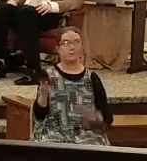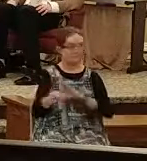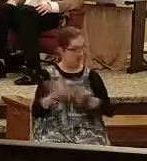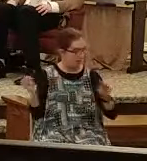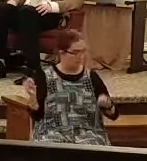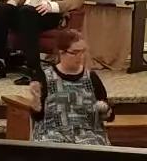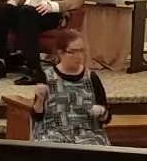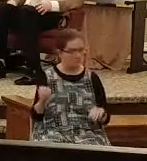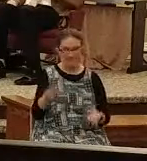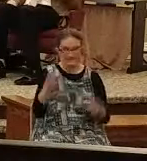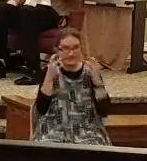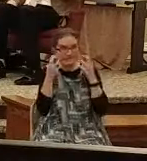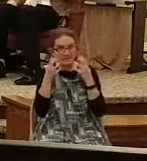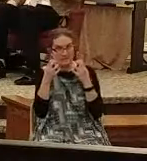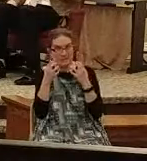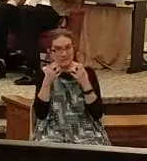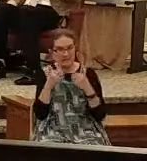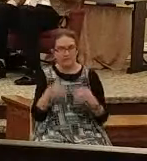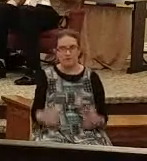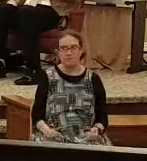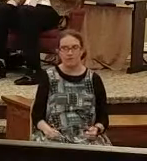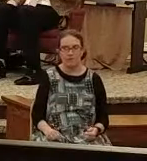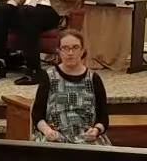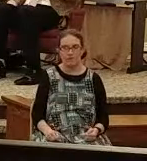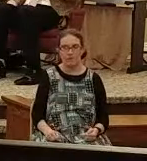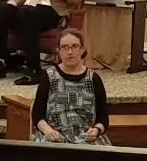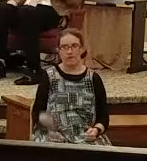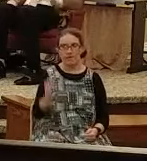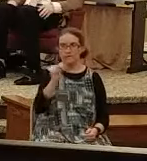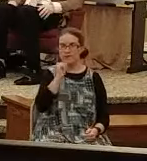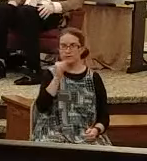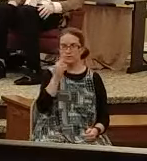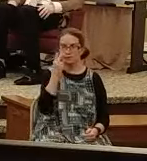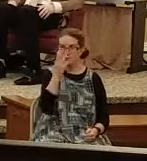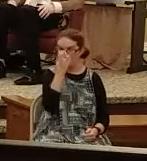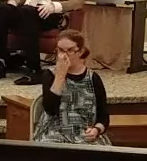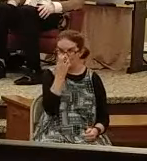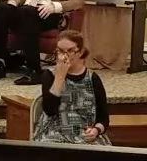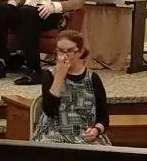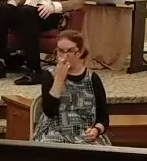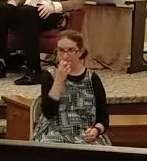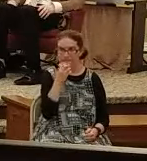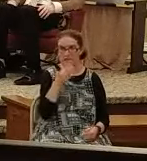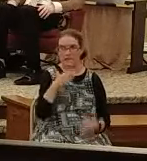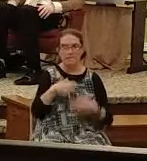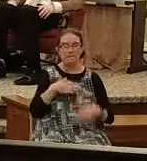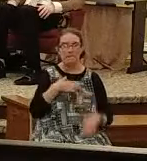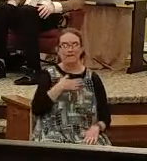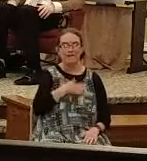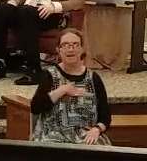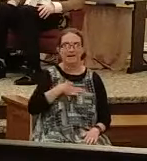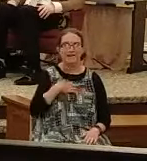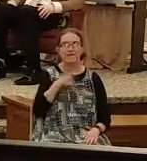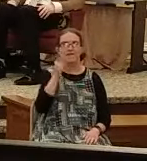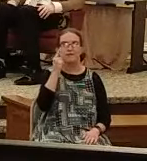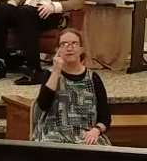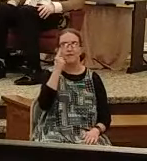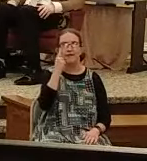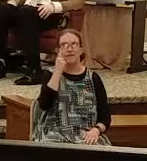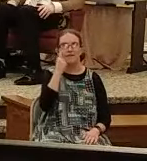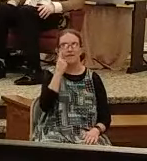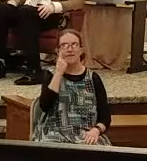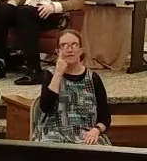here. That thing is scary. But he didn't look mean and detestable. He looked pleasant to her eyes,